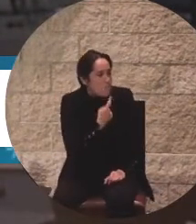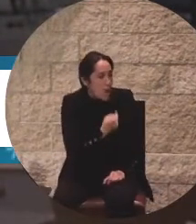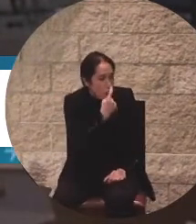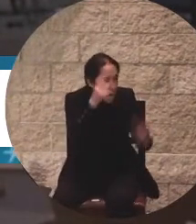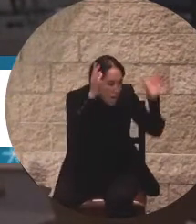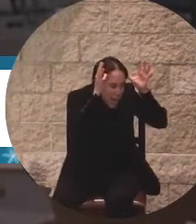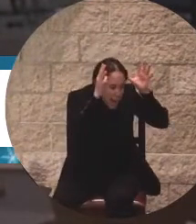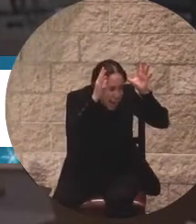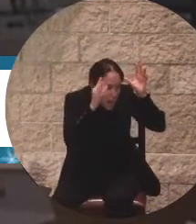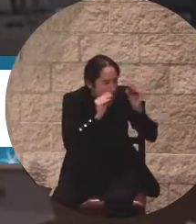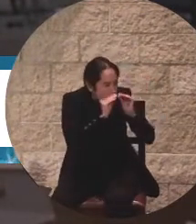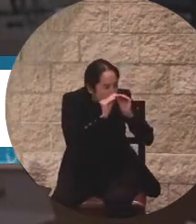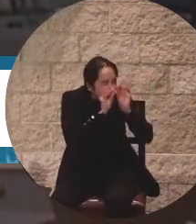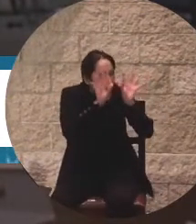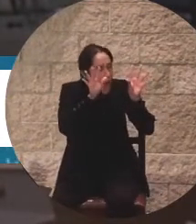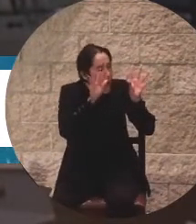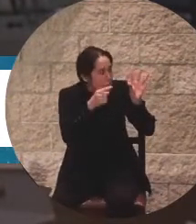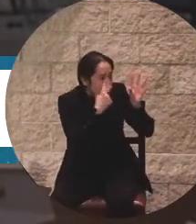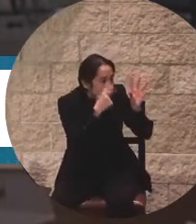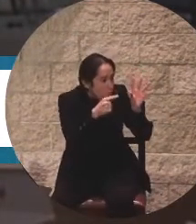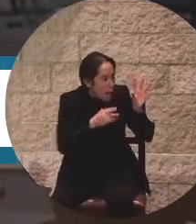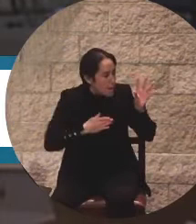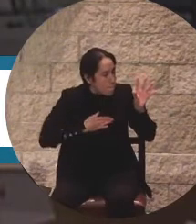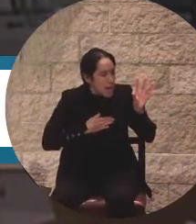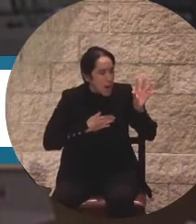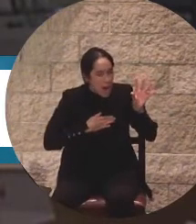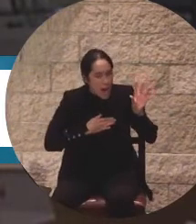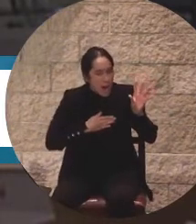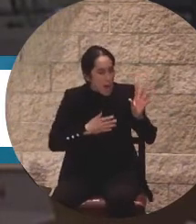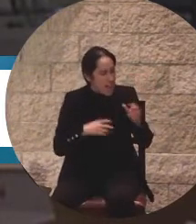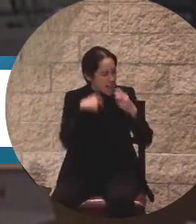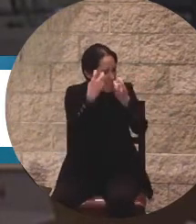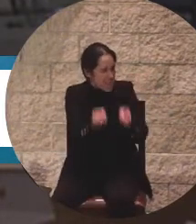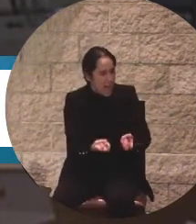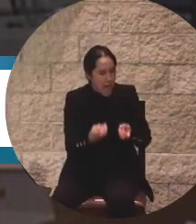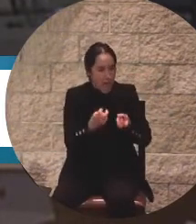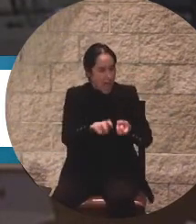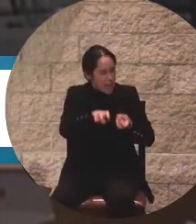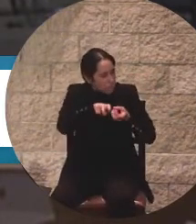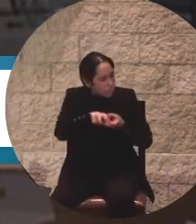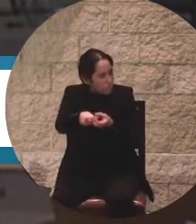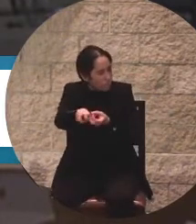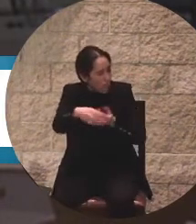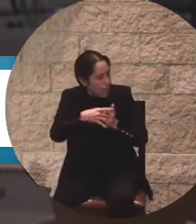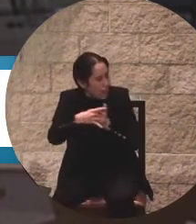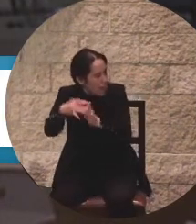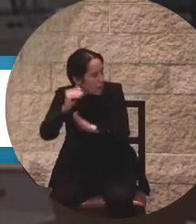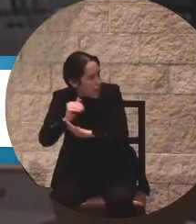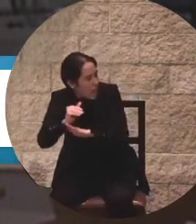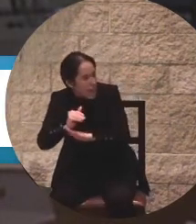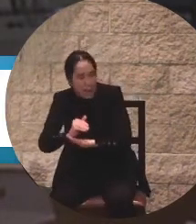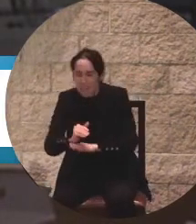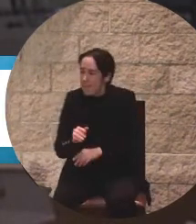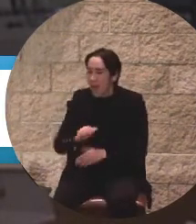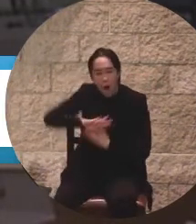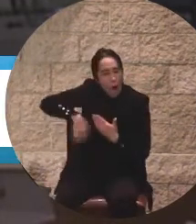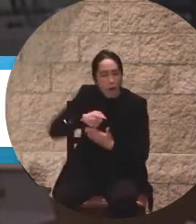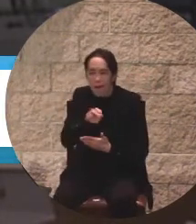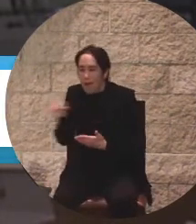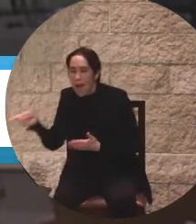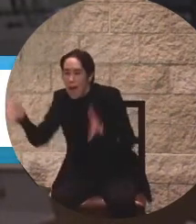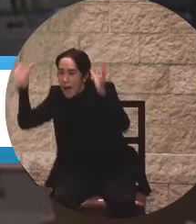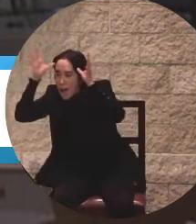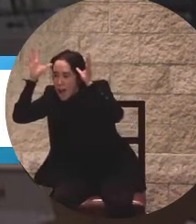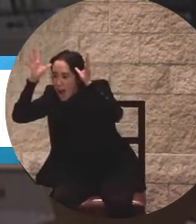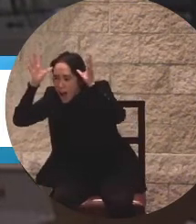with your nose so bright. Won't you guide my sleigh tonight? Then how the reindeer loved